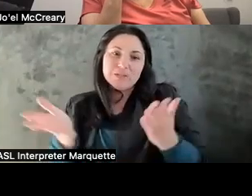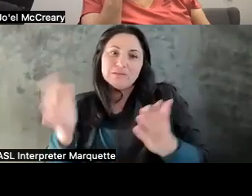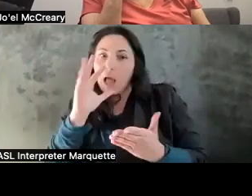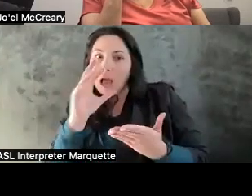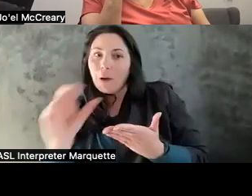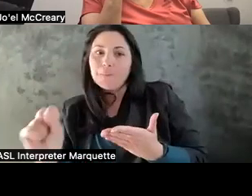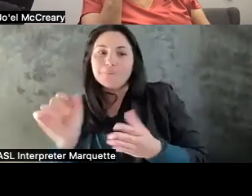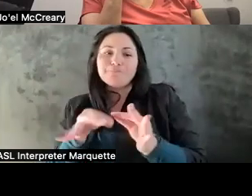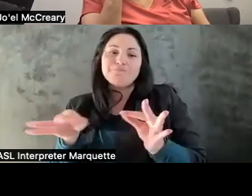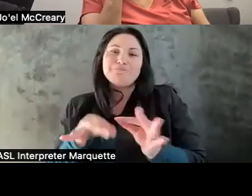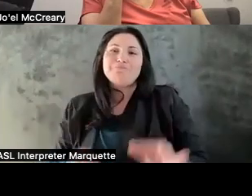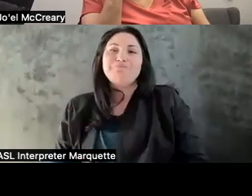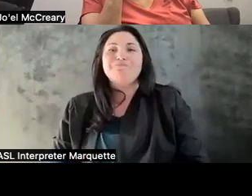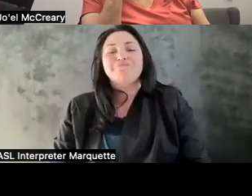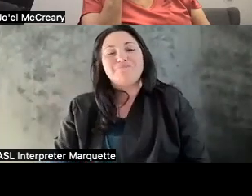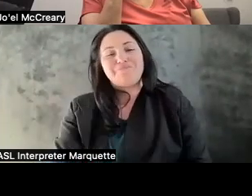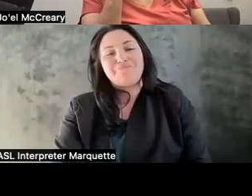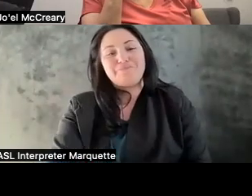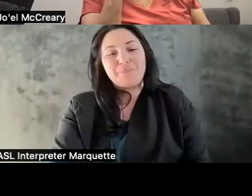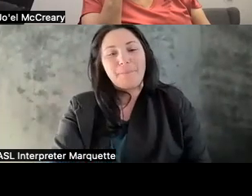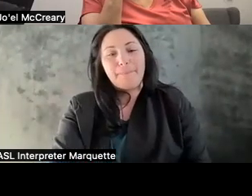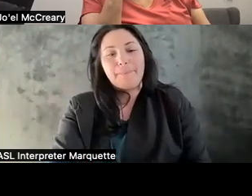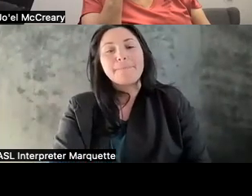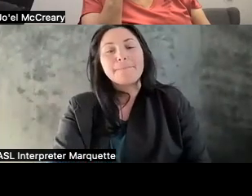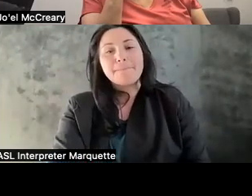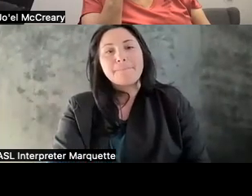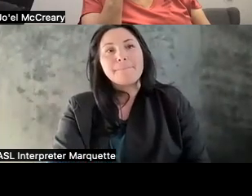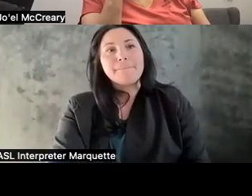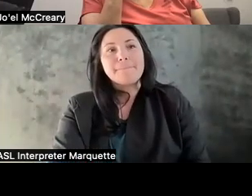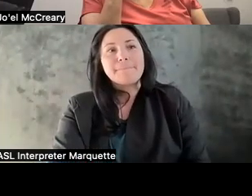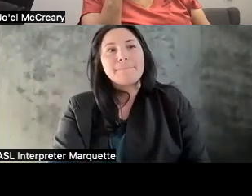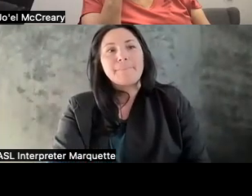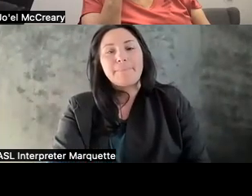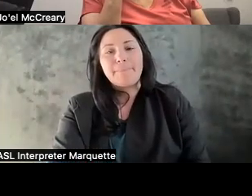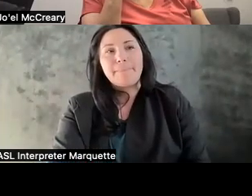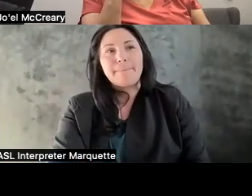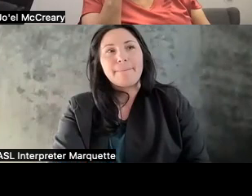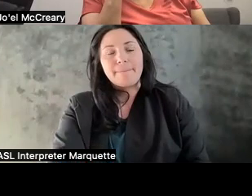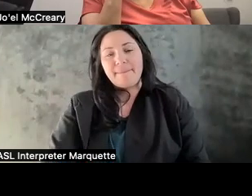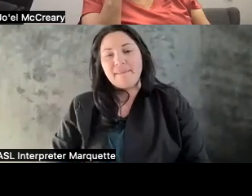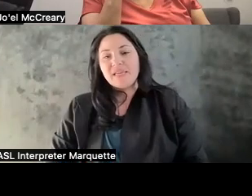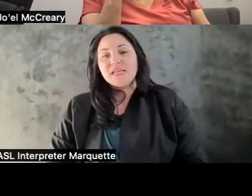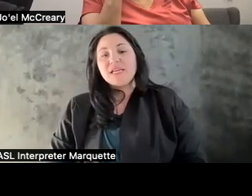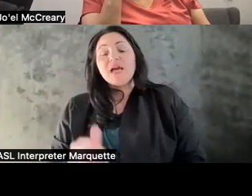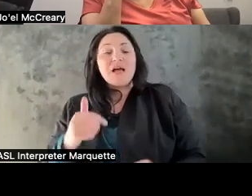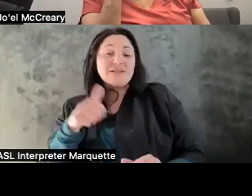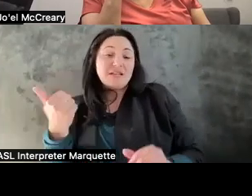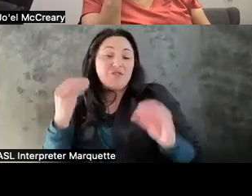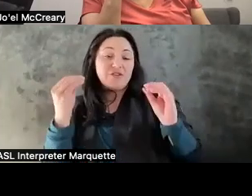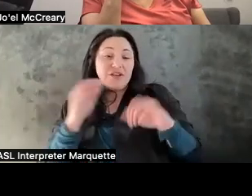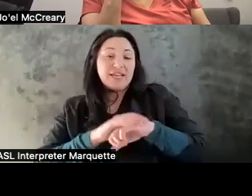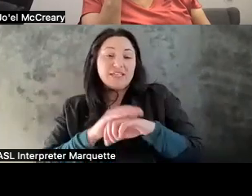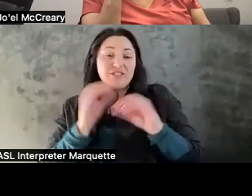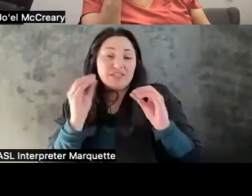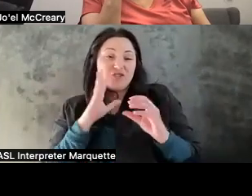in language. Great, thank you. I'd also like to chime into another English teacher, and since